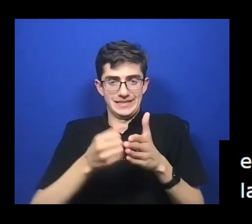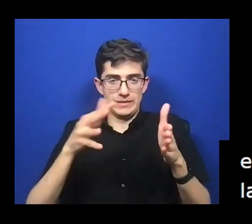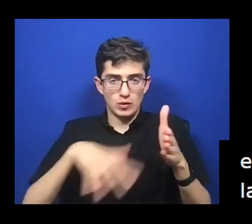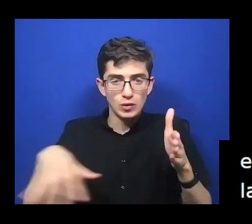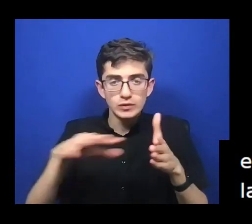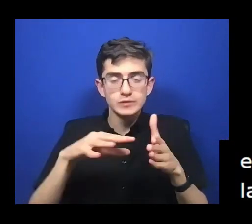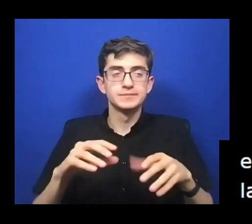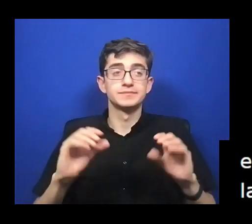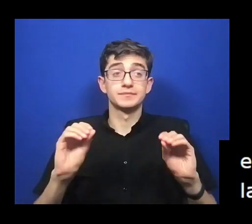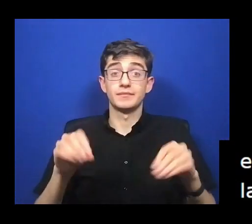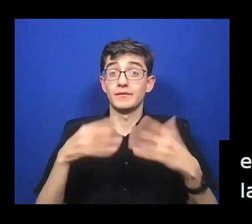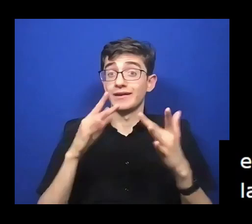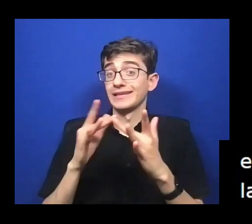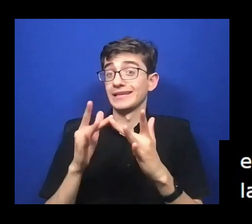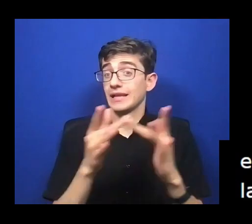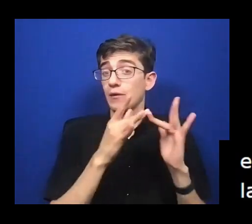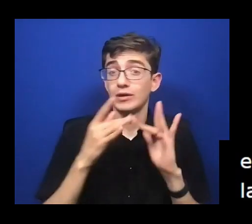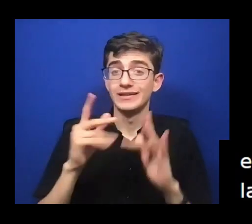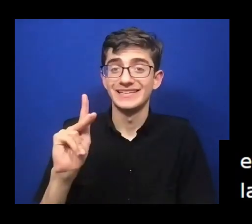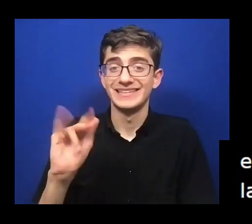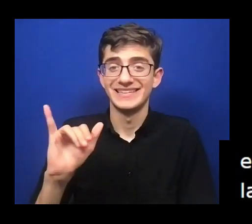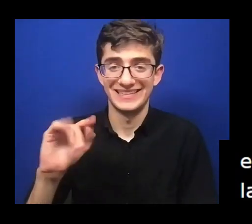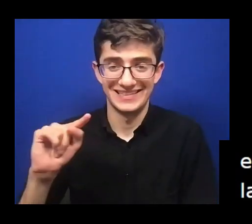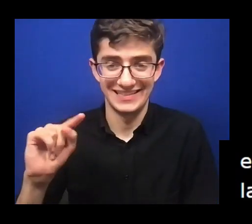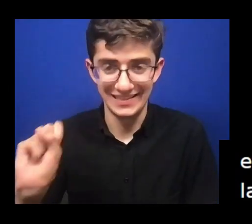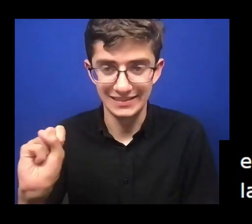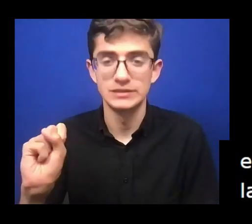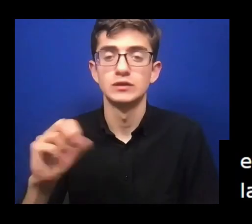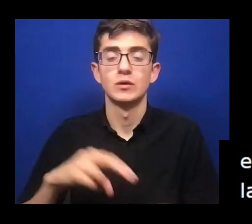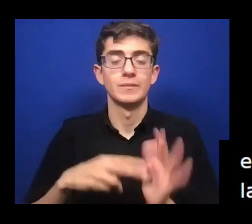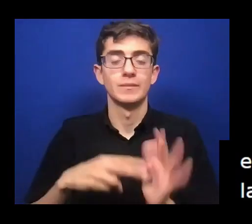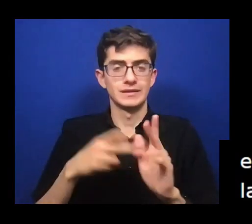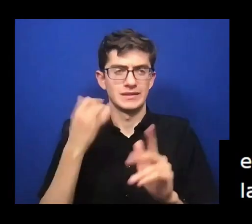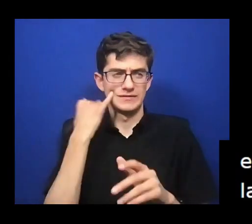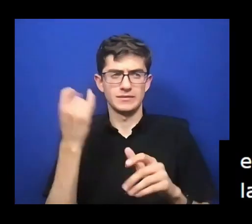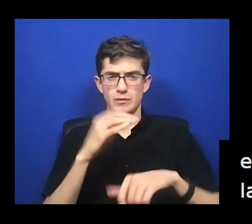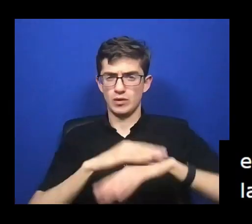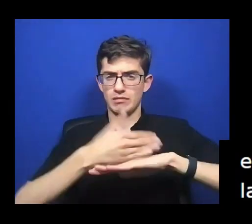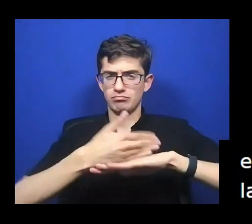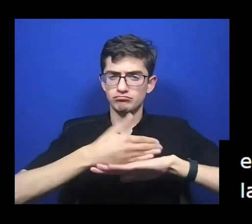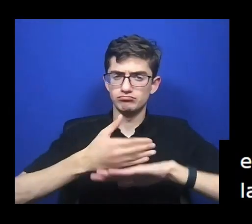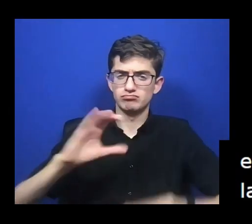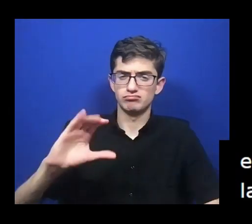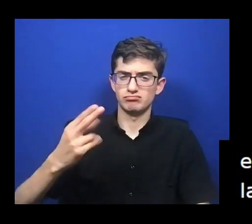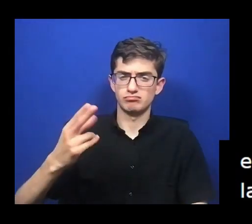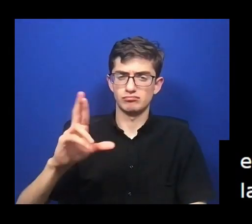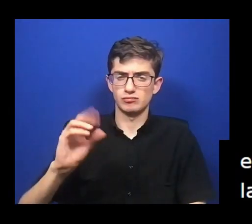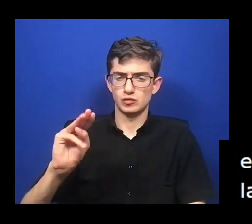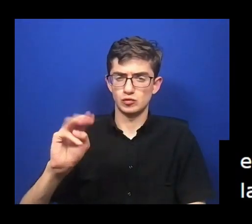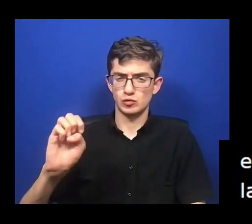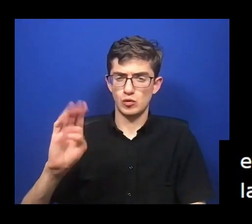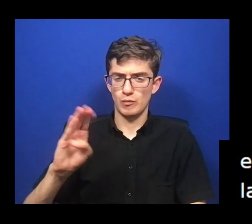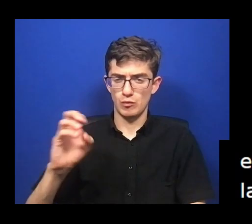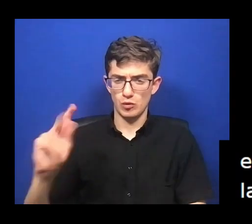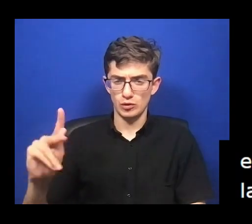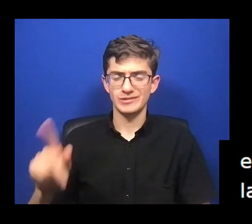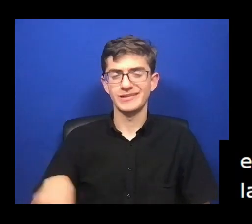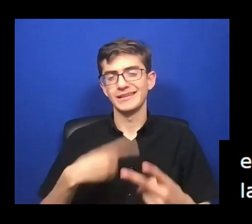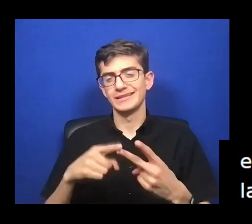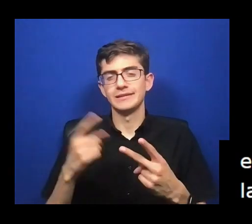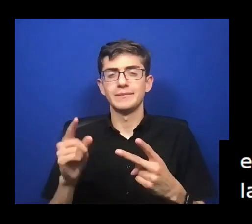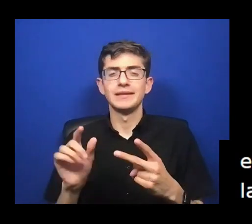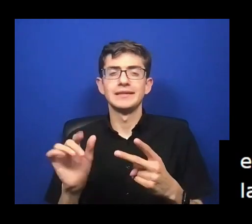so people were able to come and get Chromebooks and something similar to a Wi-Fi router, take it home, plug it up, and connect